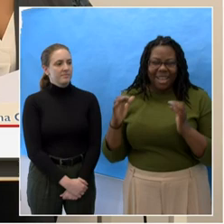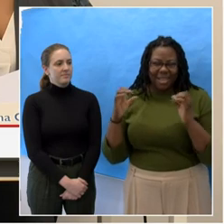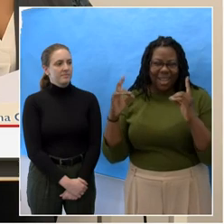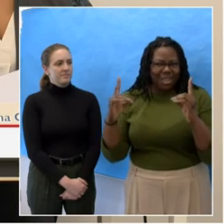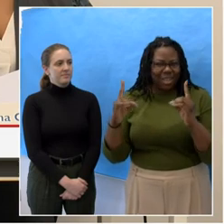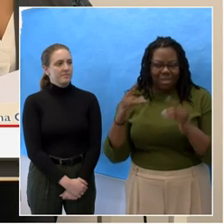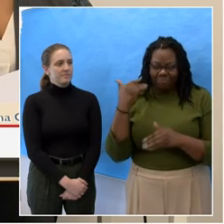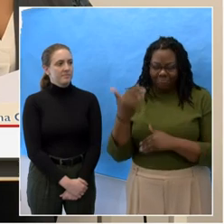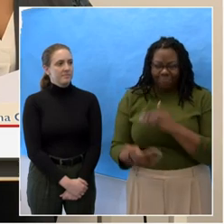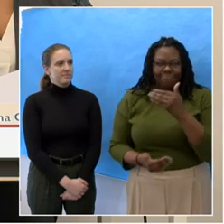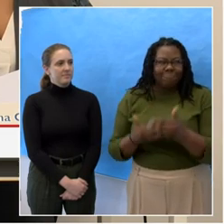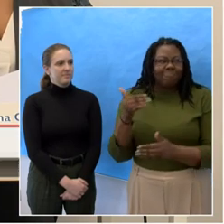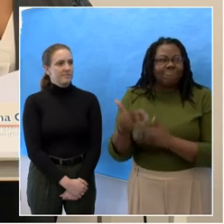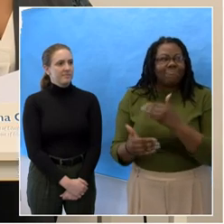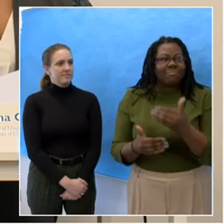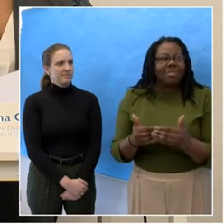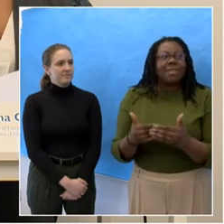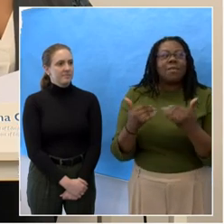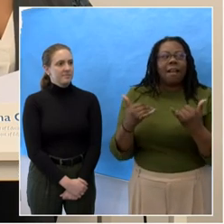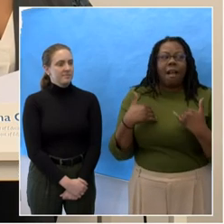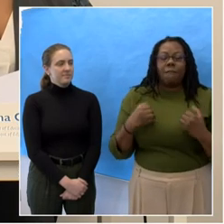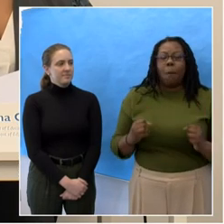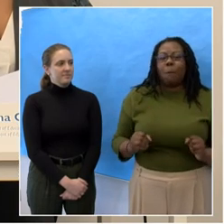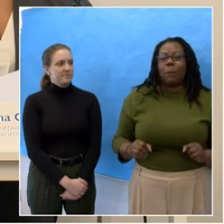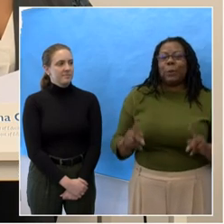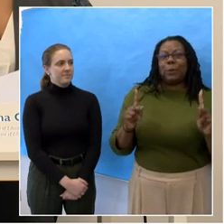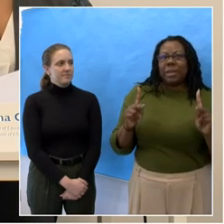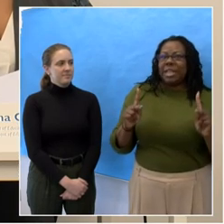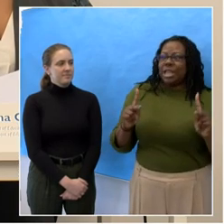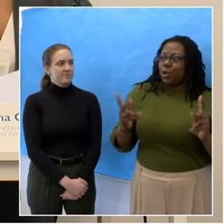for us to come together as a collective. I think